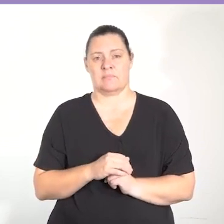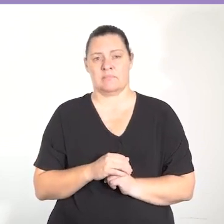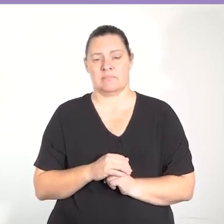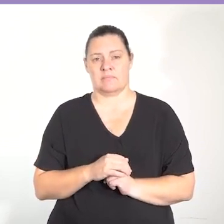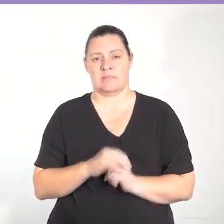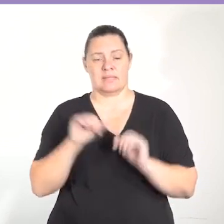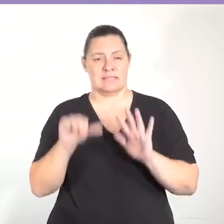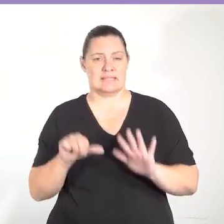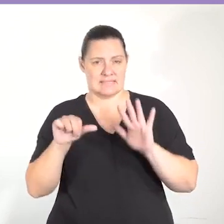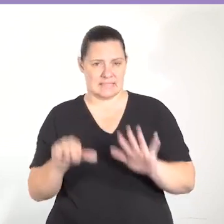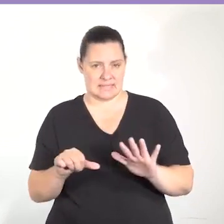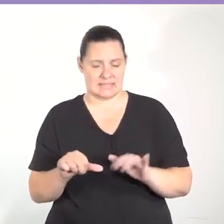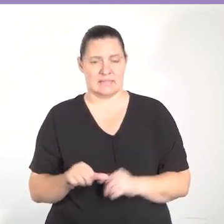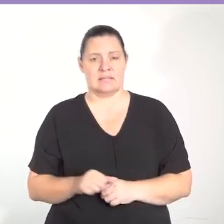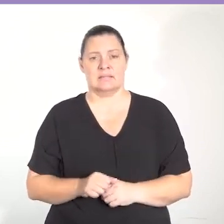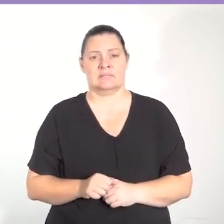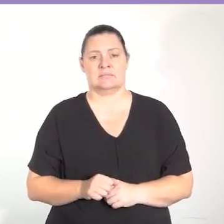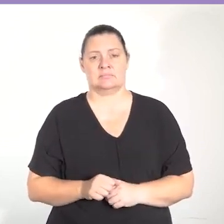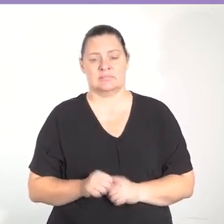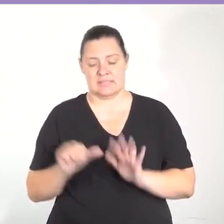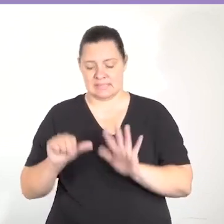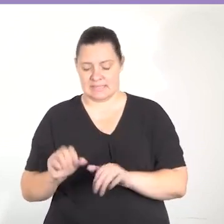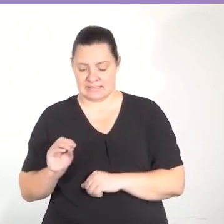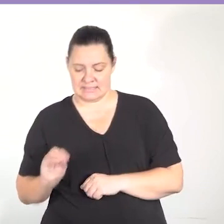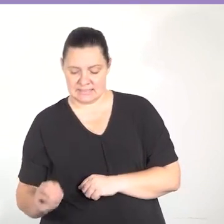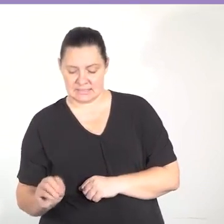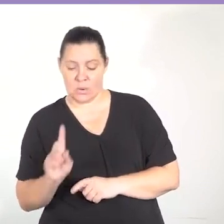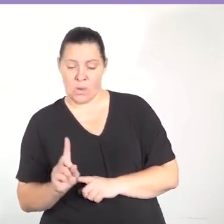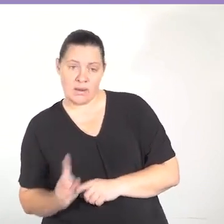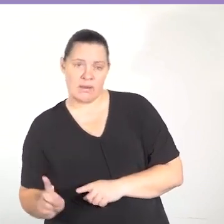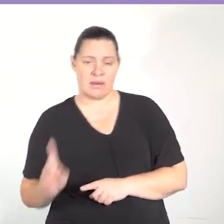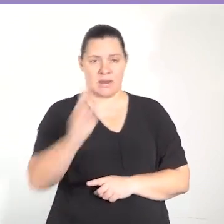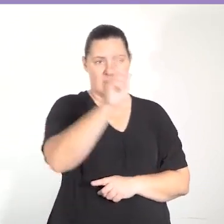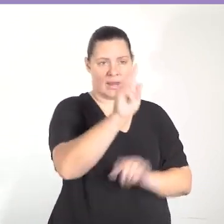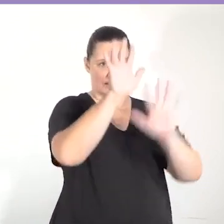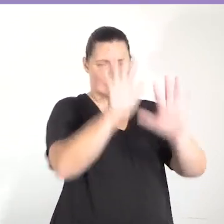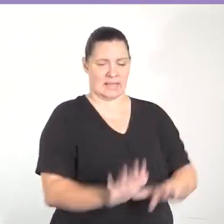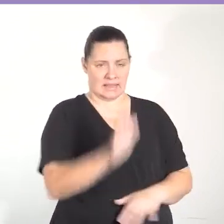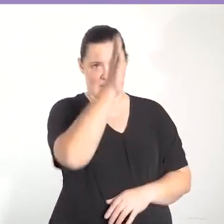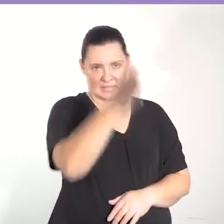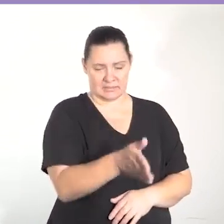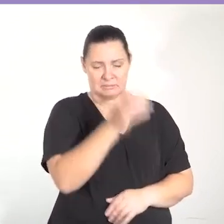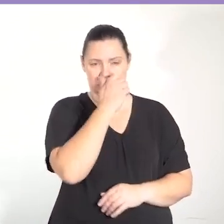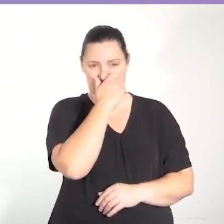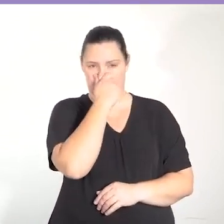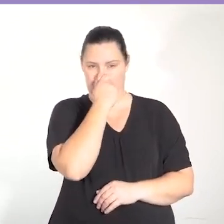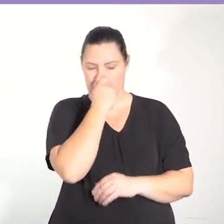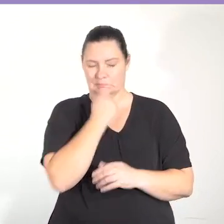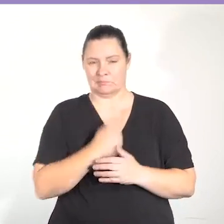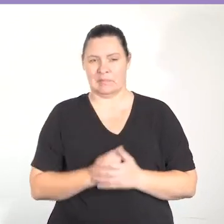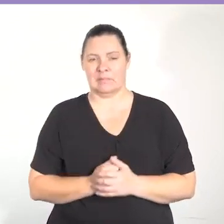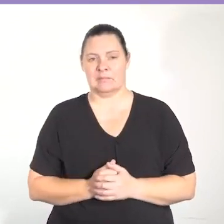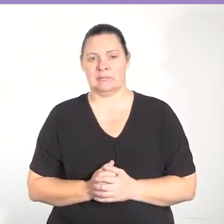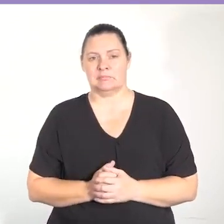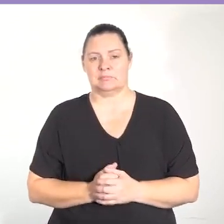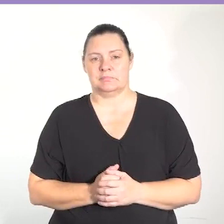16. 16 is 1 10 and 6 ones. So let us write the 6 under the ones, but the